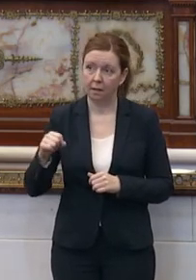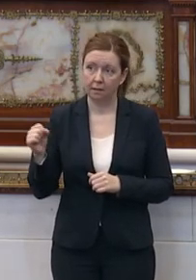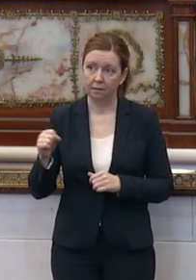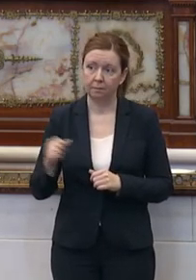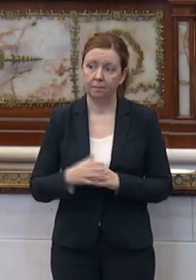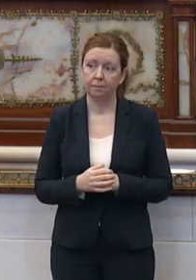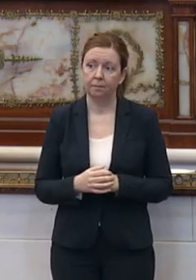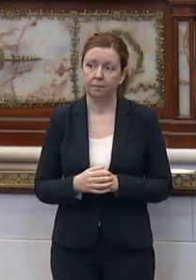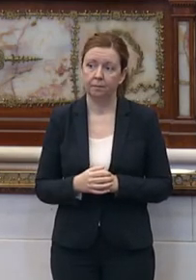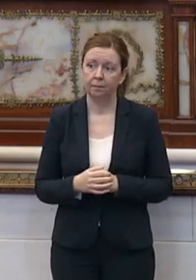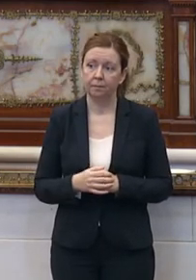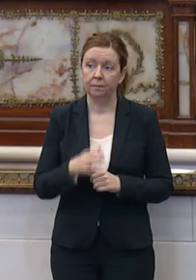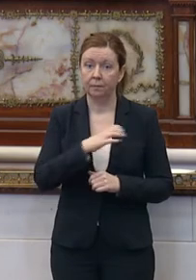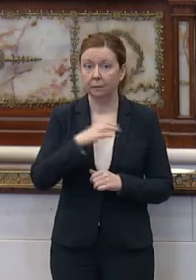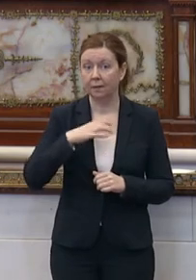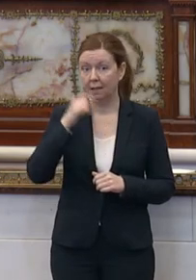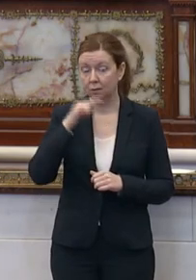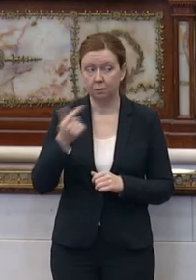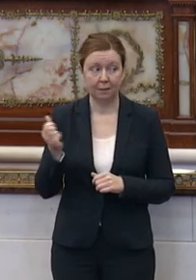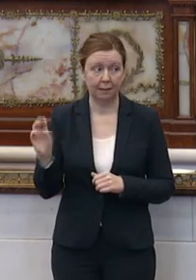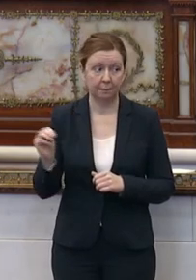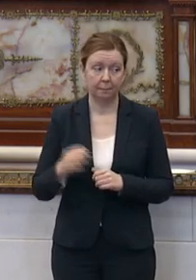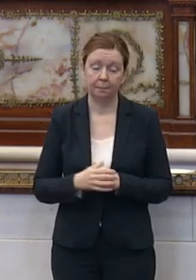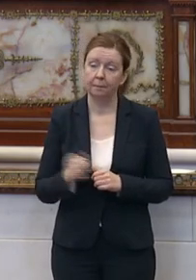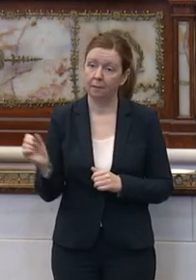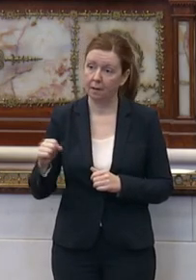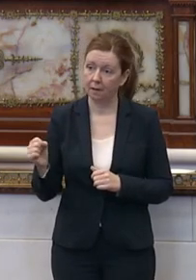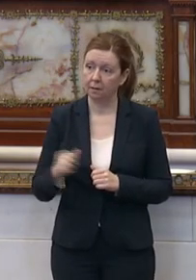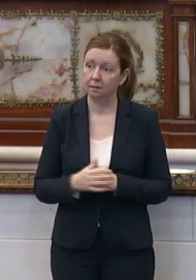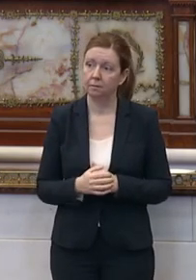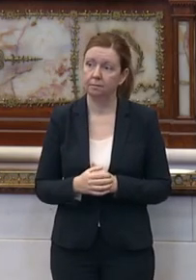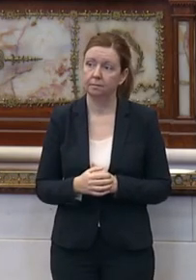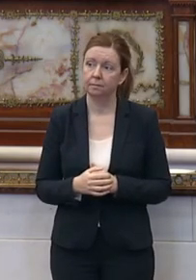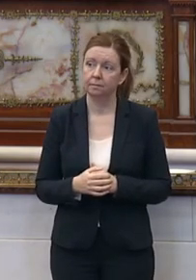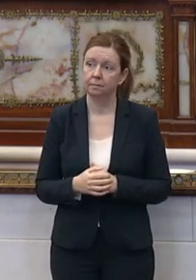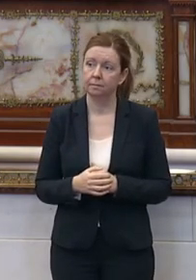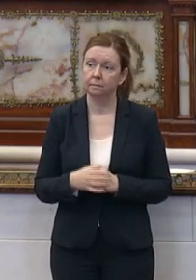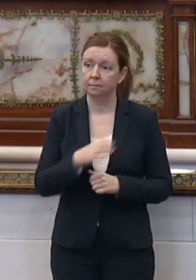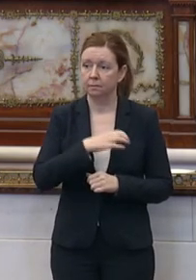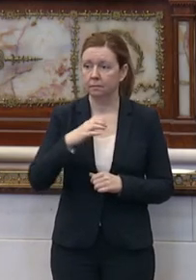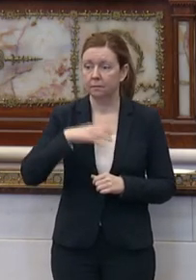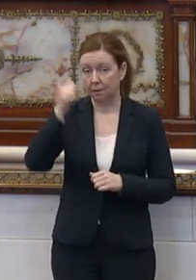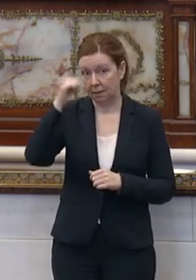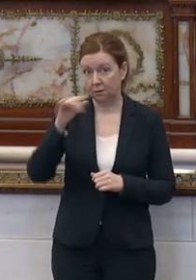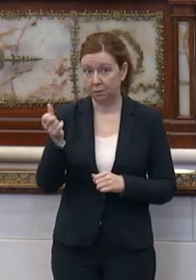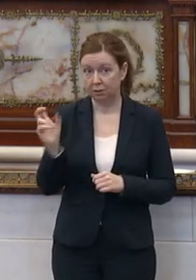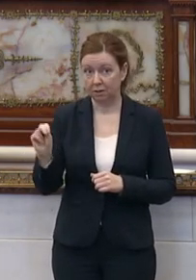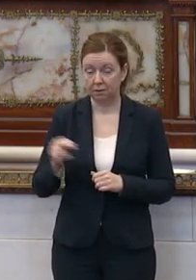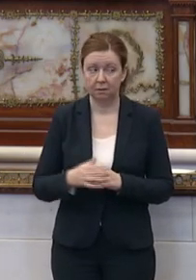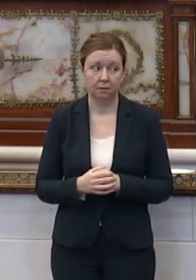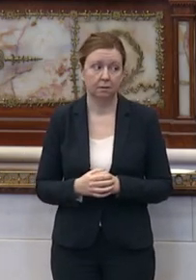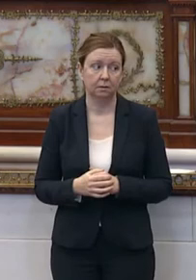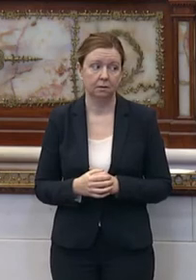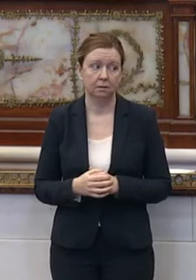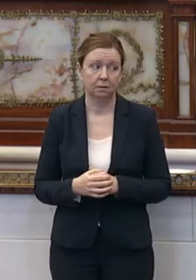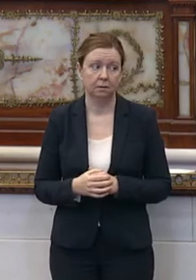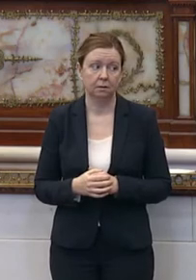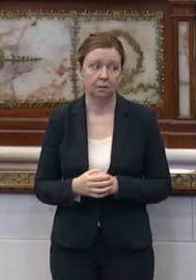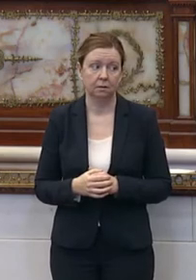Aye. Councilwoman Gim? Aye. Councilman Johnson?